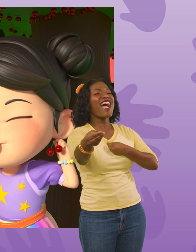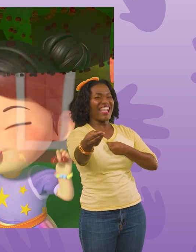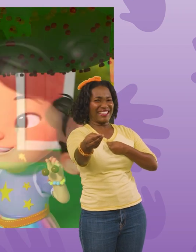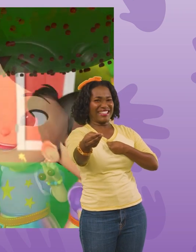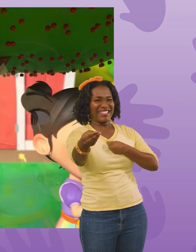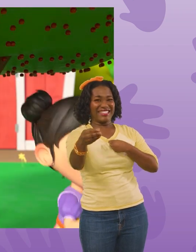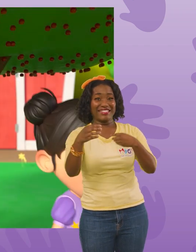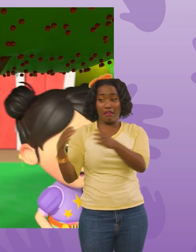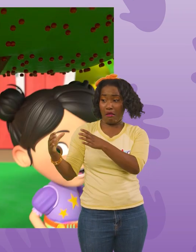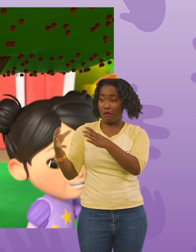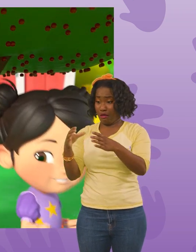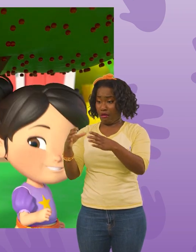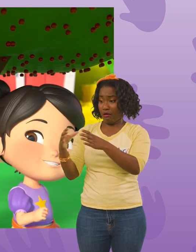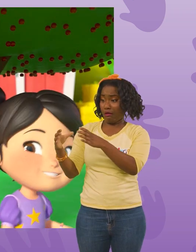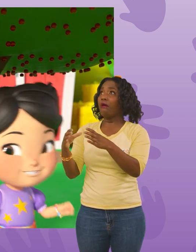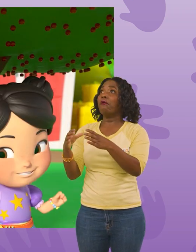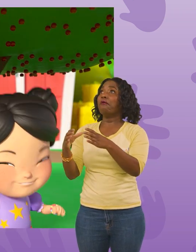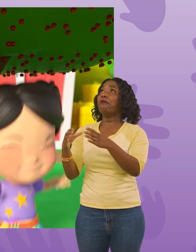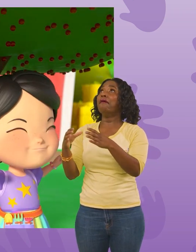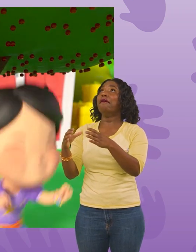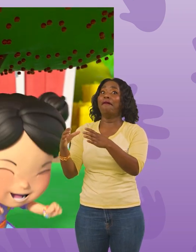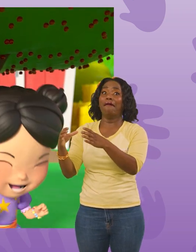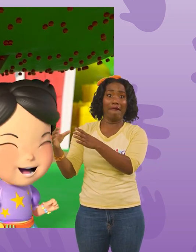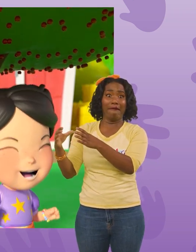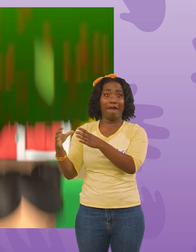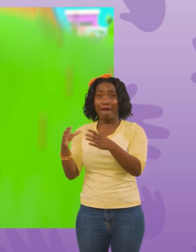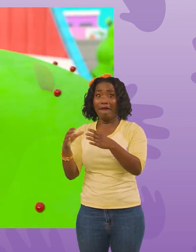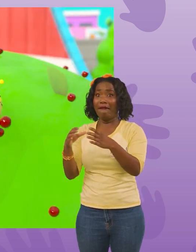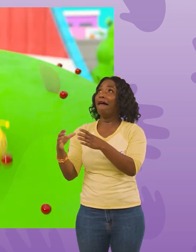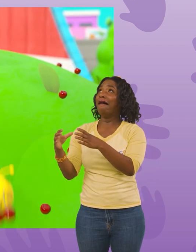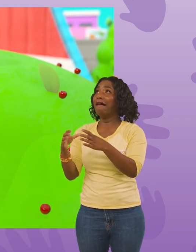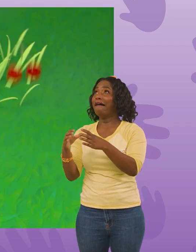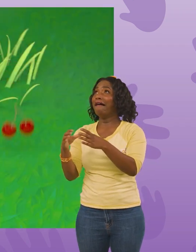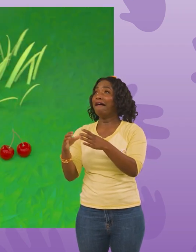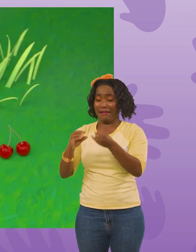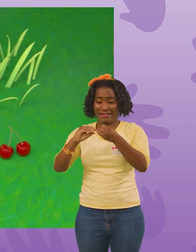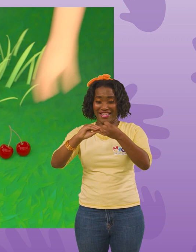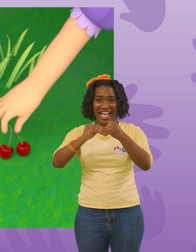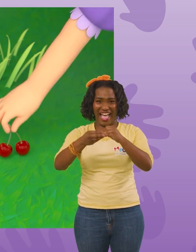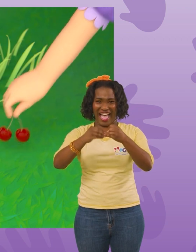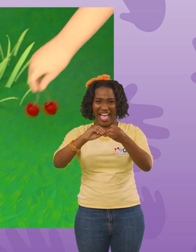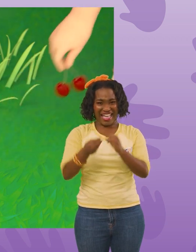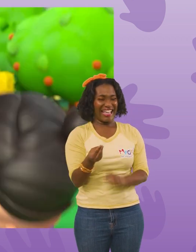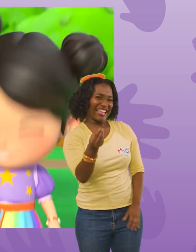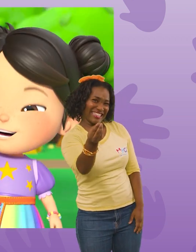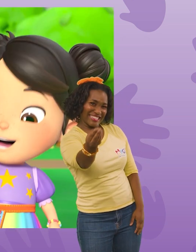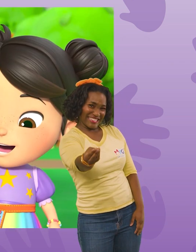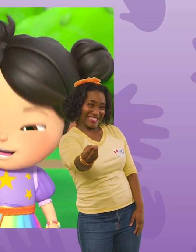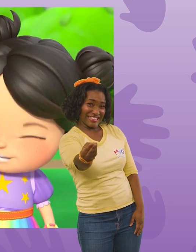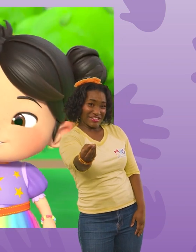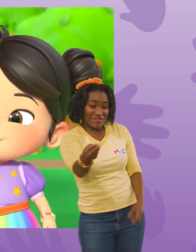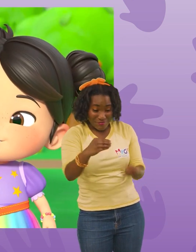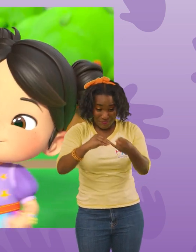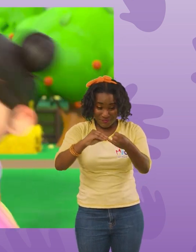mine. Shake, shake the tree. Shake, shake the tree. A cherry